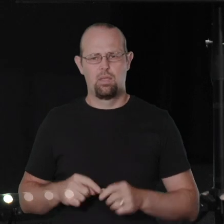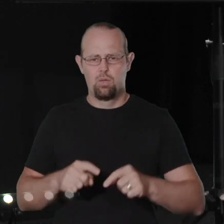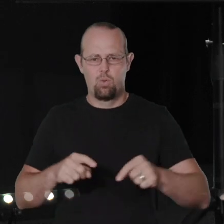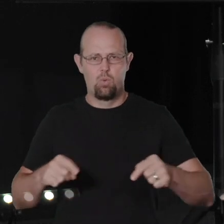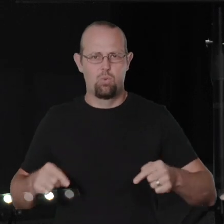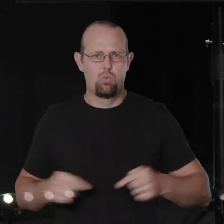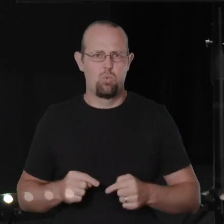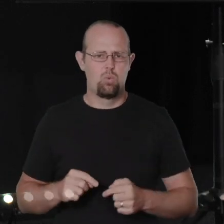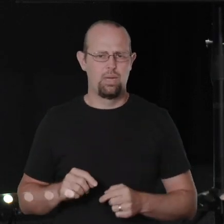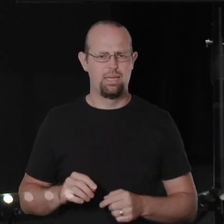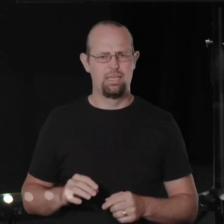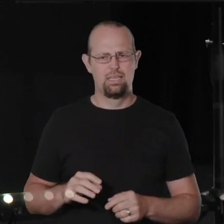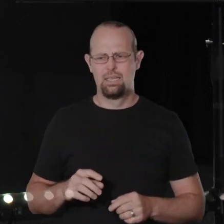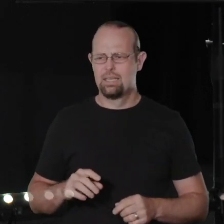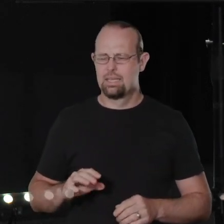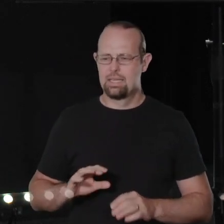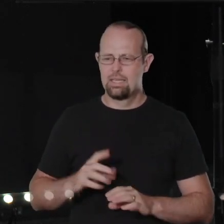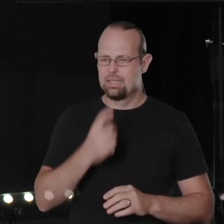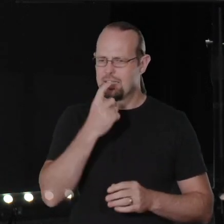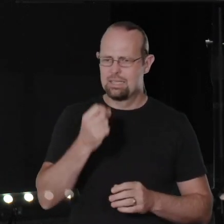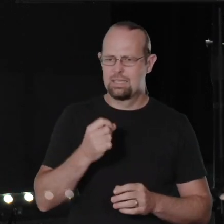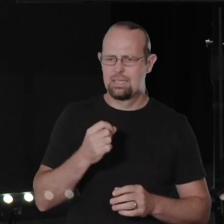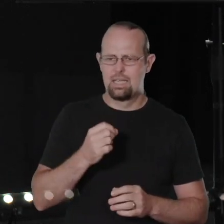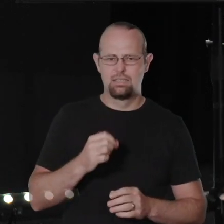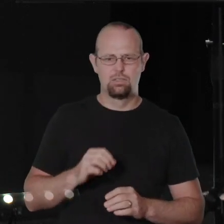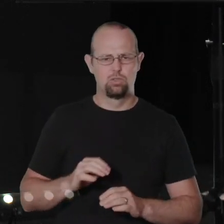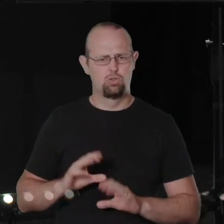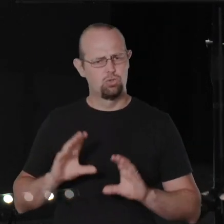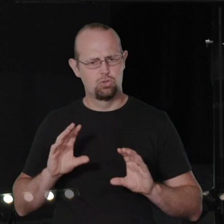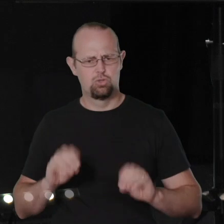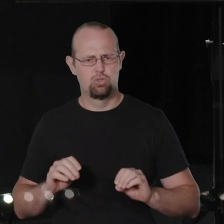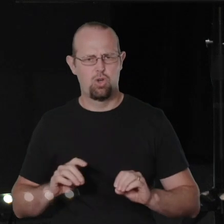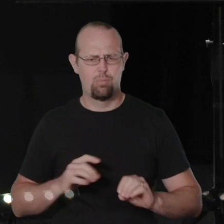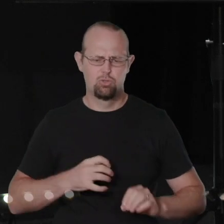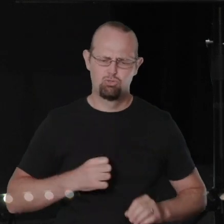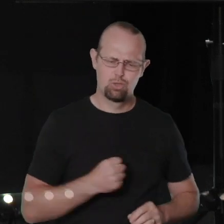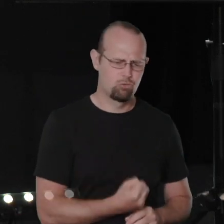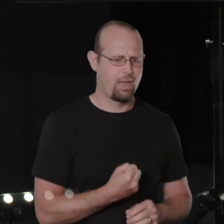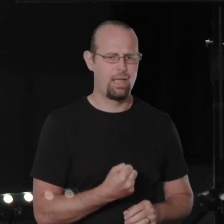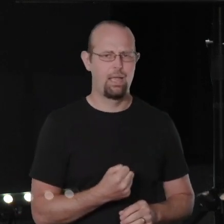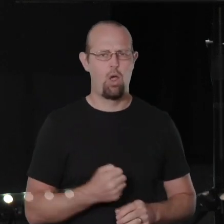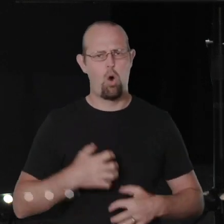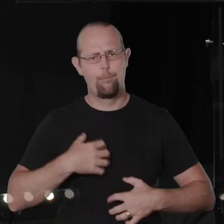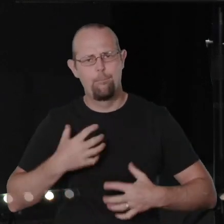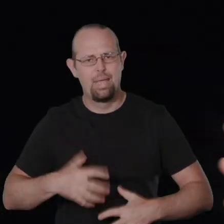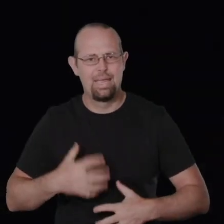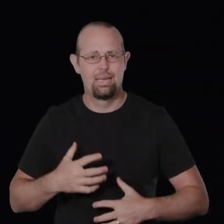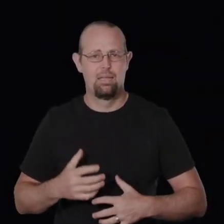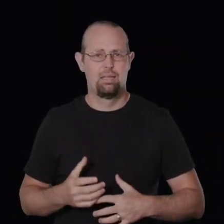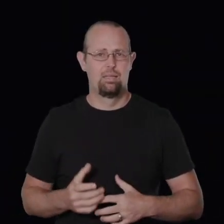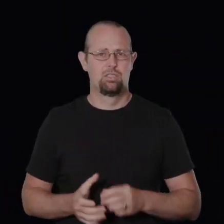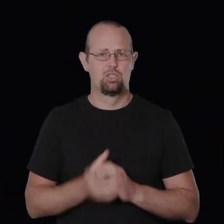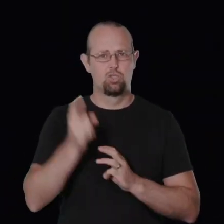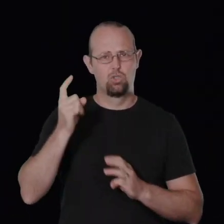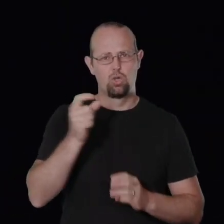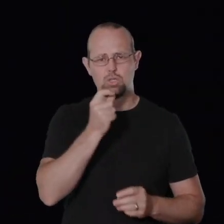that we cannot change now, shame about choices we made that we now regret. The word of God lifts you out of all of that. Here's